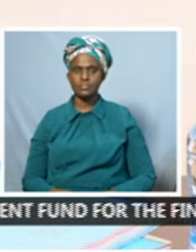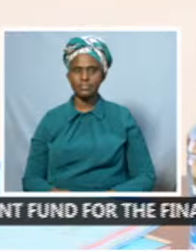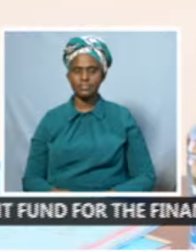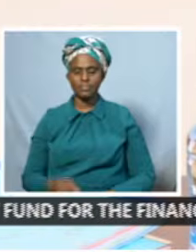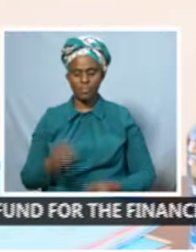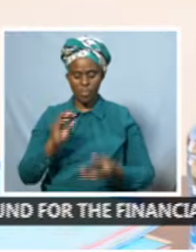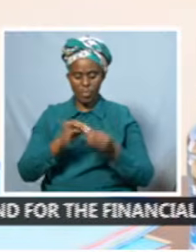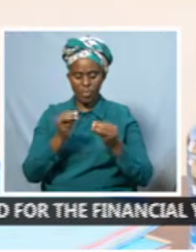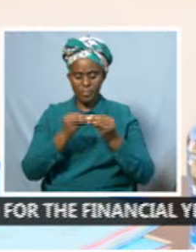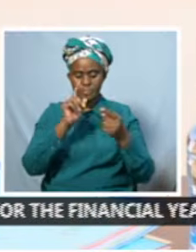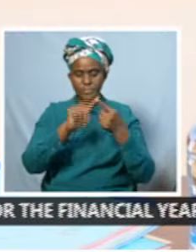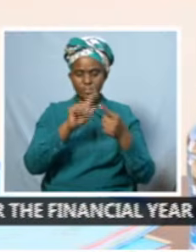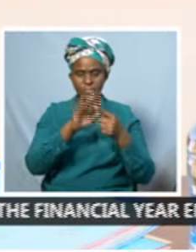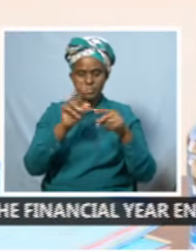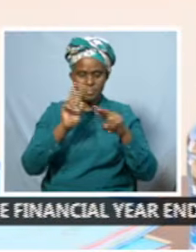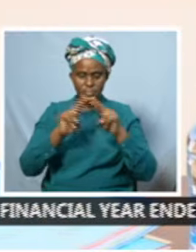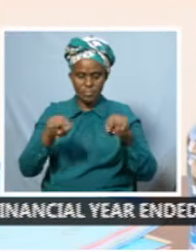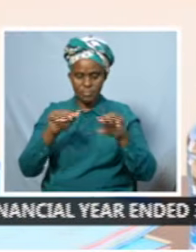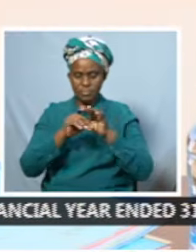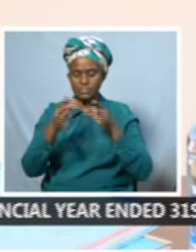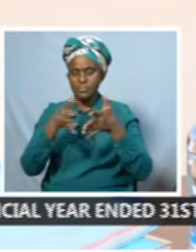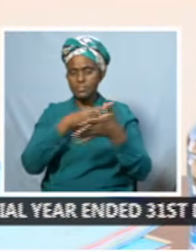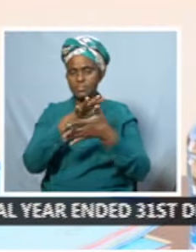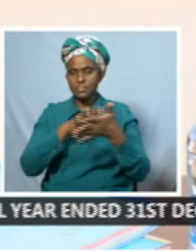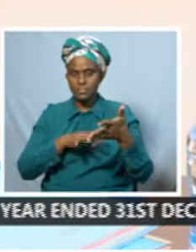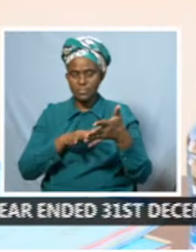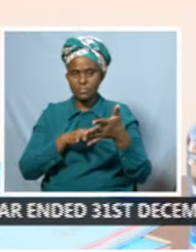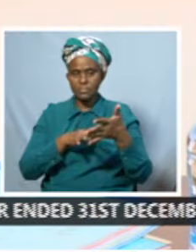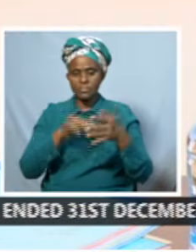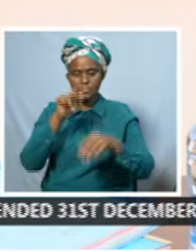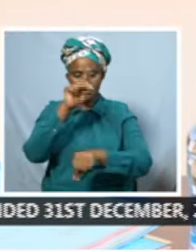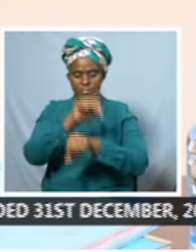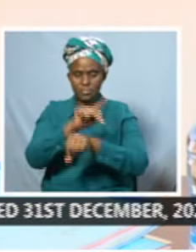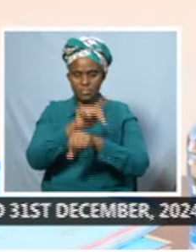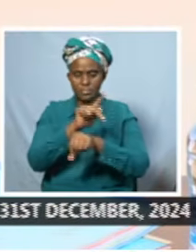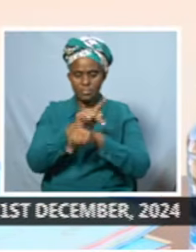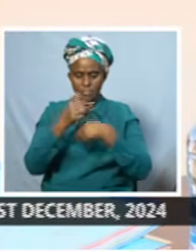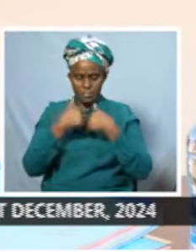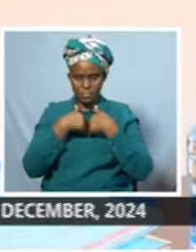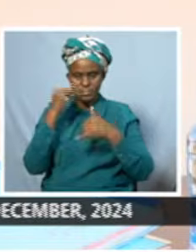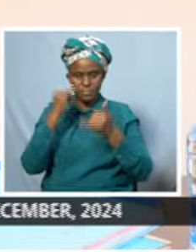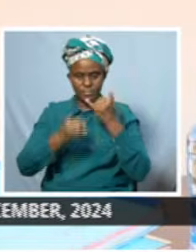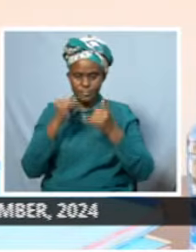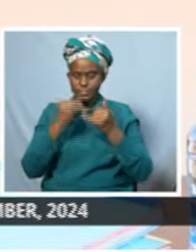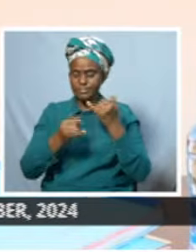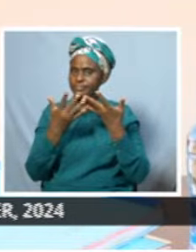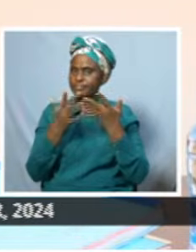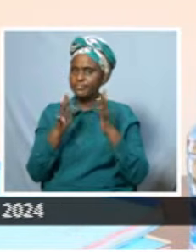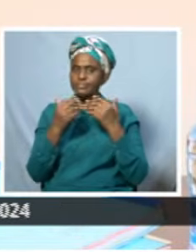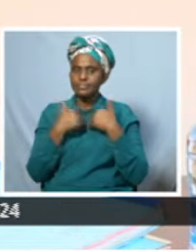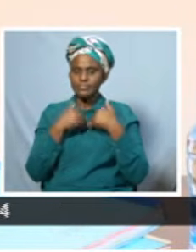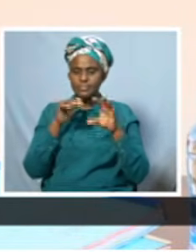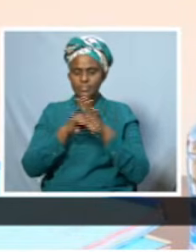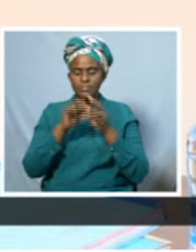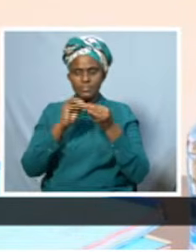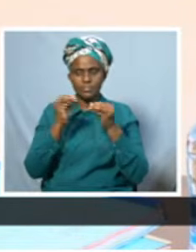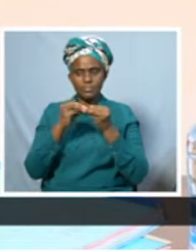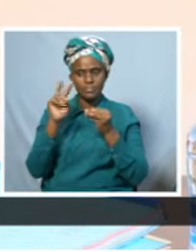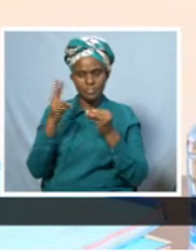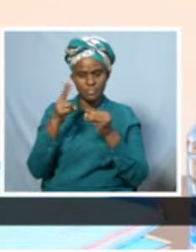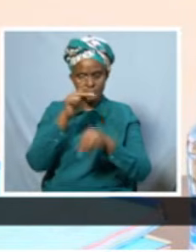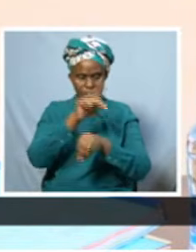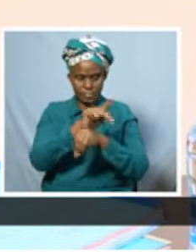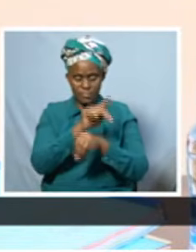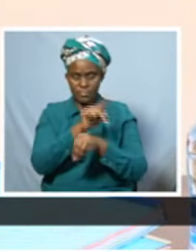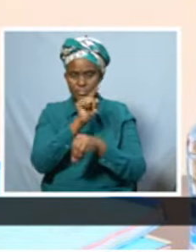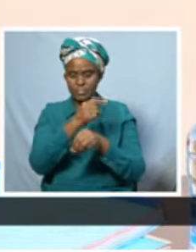On number 1, Chair, in the table, the project has since been completed. On number 2, the